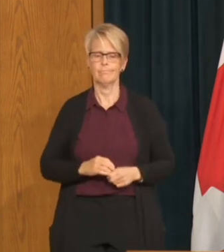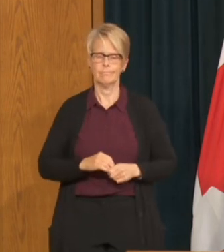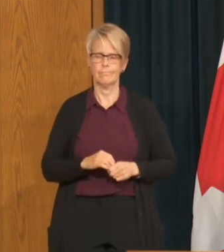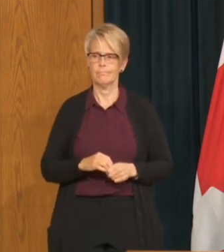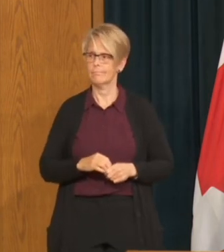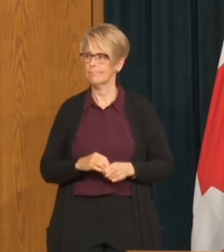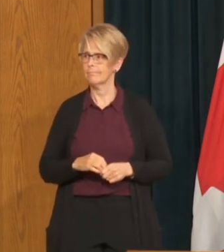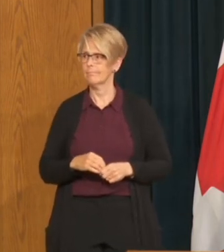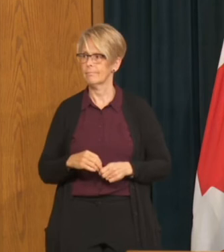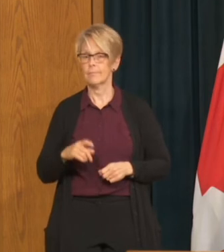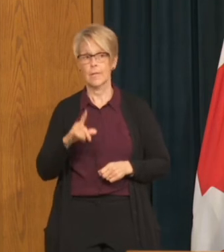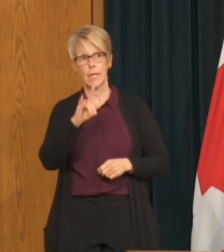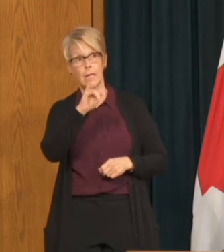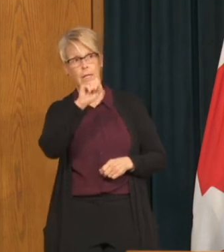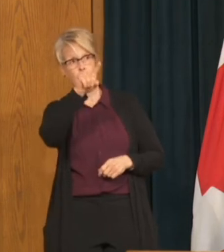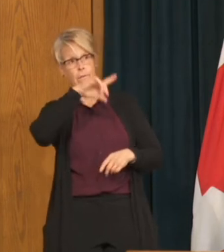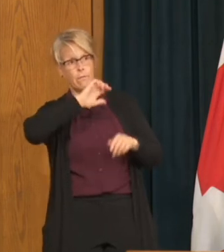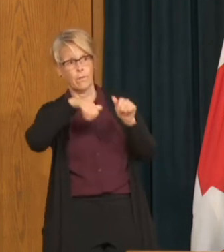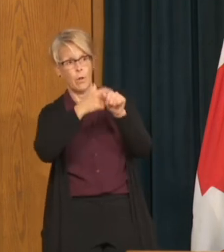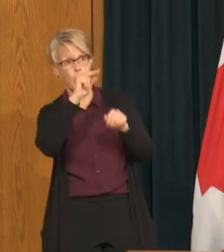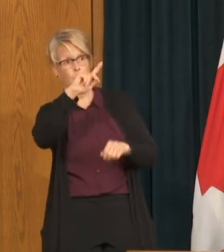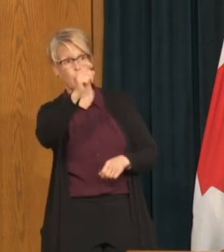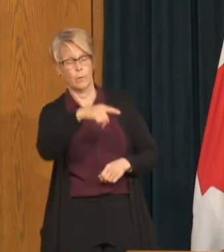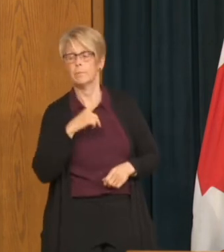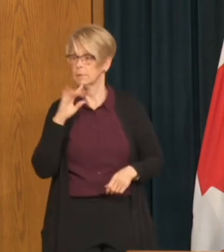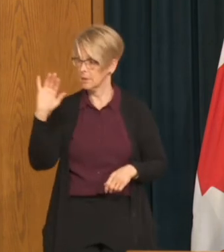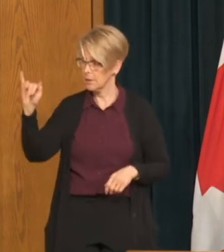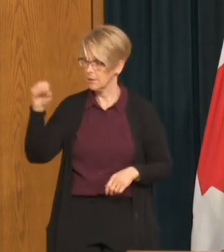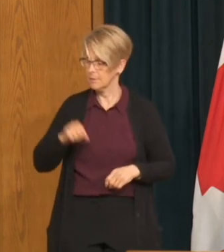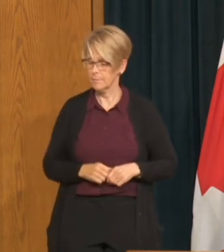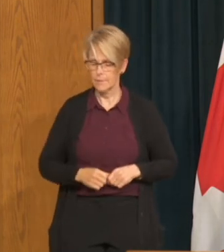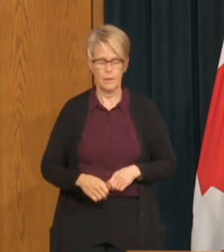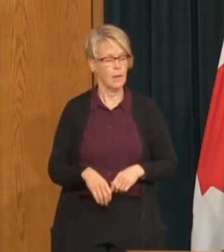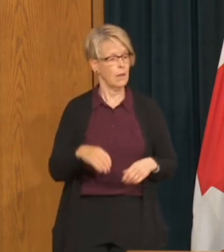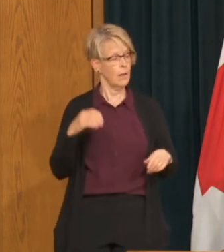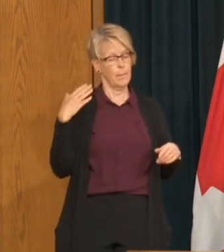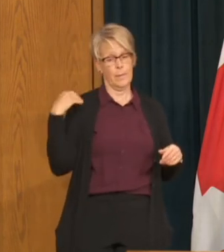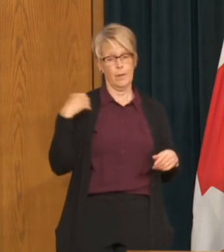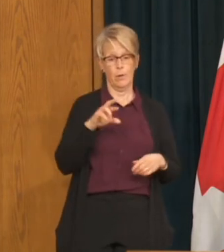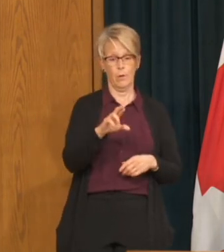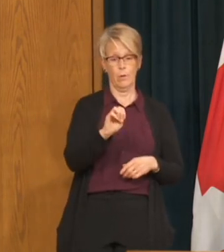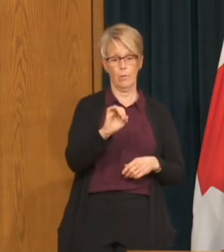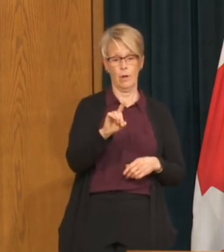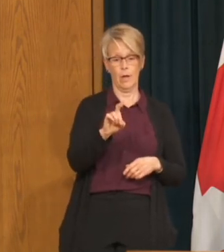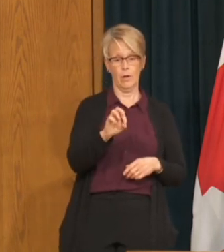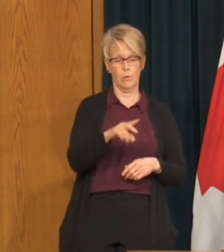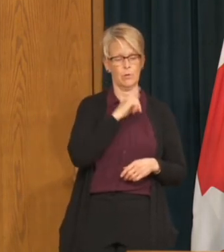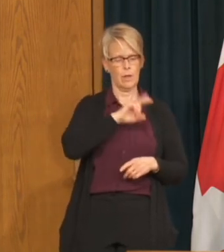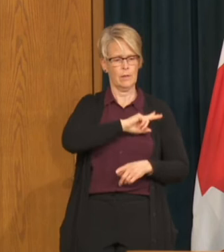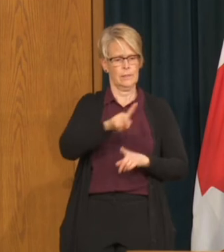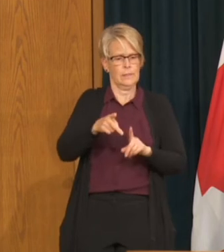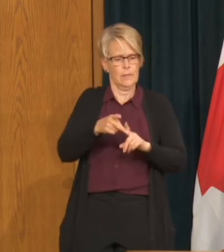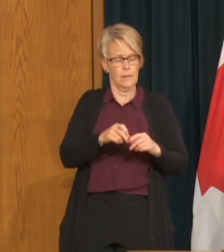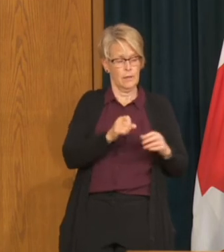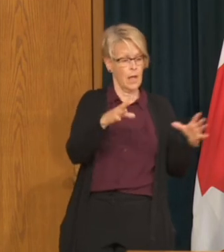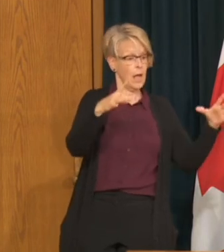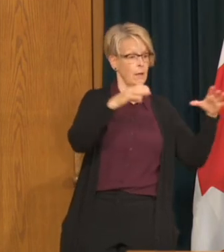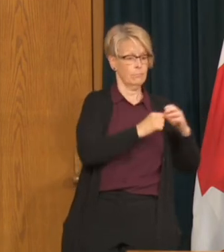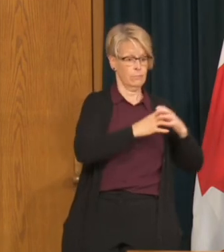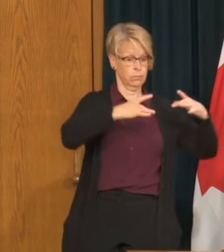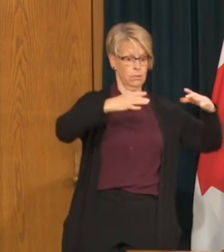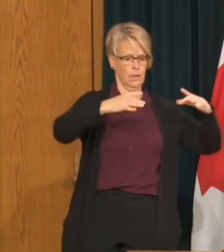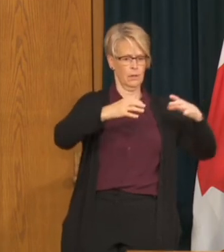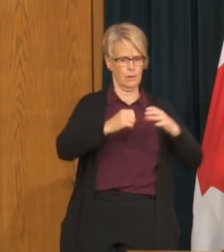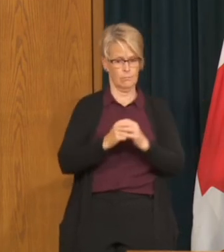Do you have a follow-up question, Lisa? Yes, Minister Reiter, you mentioned a possible second wave, and there has been a lot of talk about